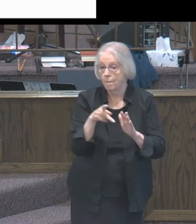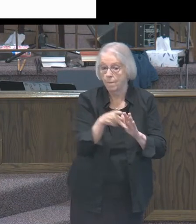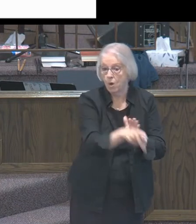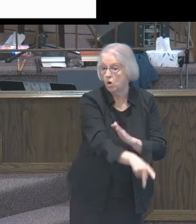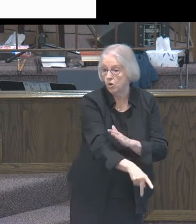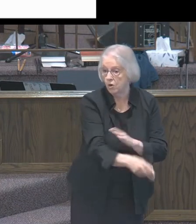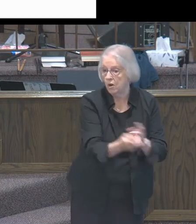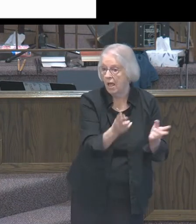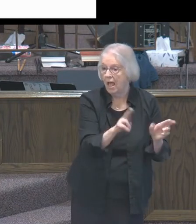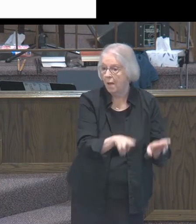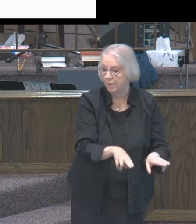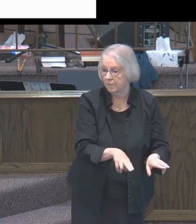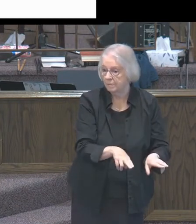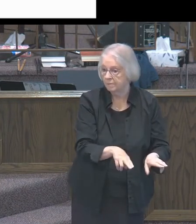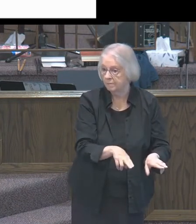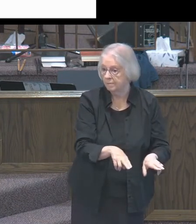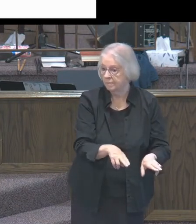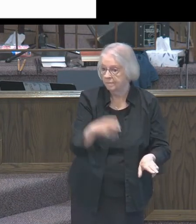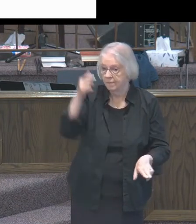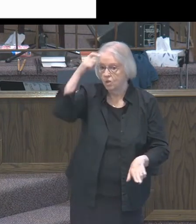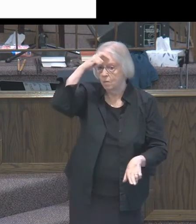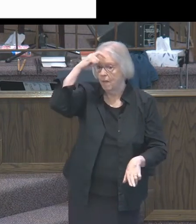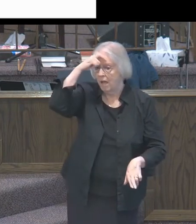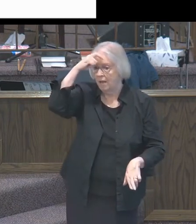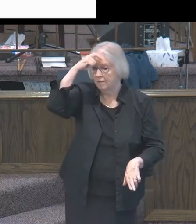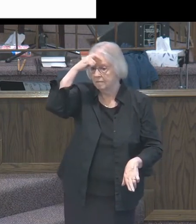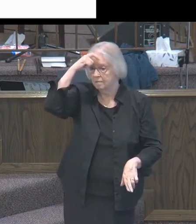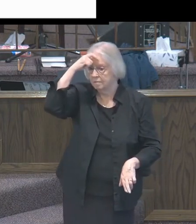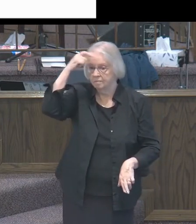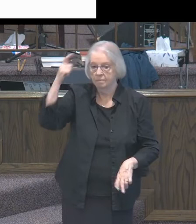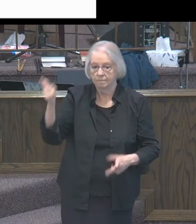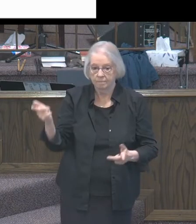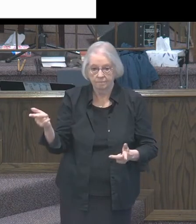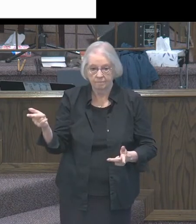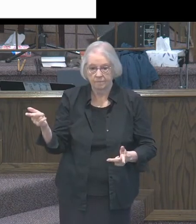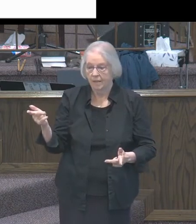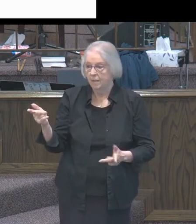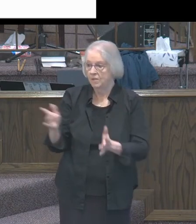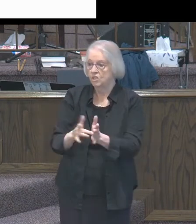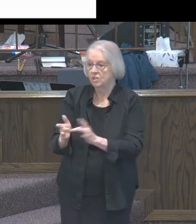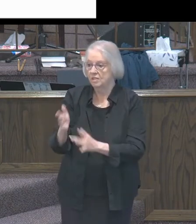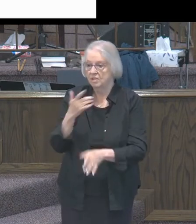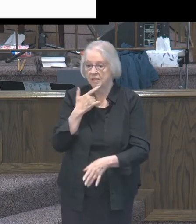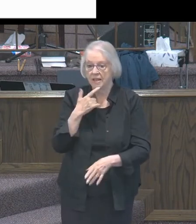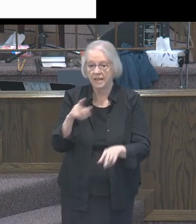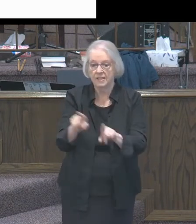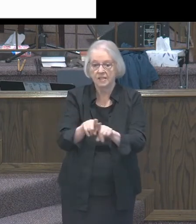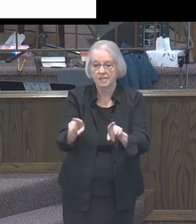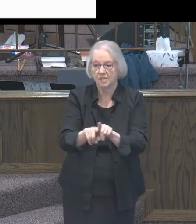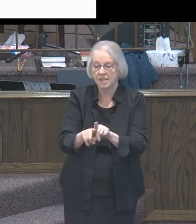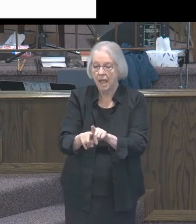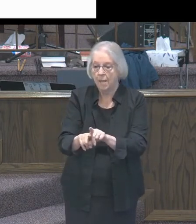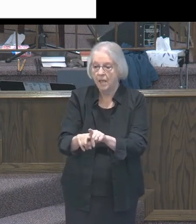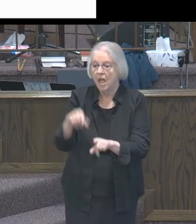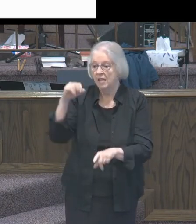liable to condemn you. You have just committed murder. You didn't do the physical act, but you